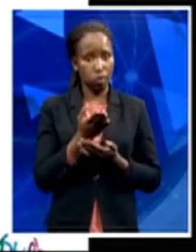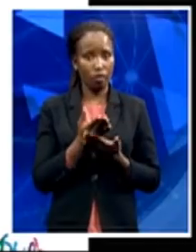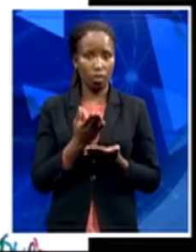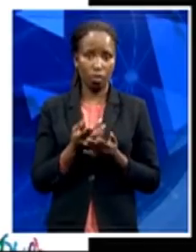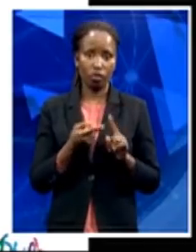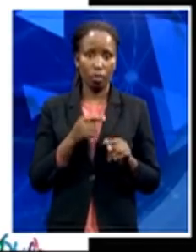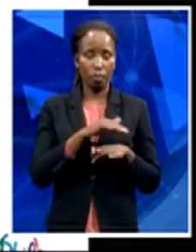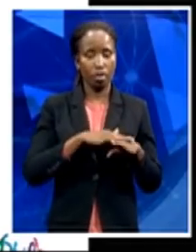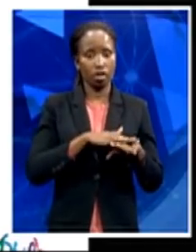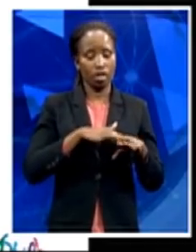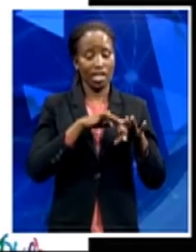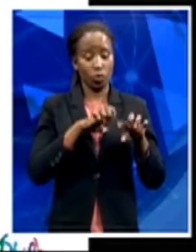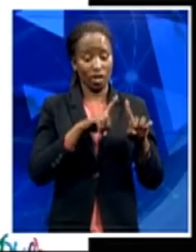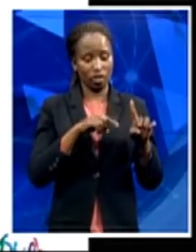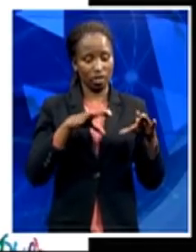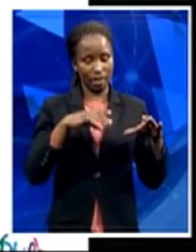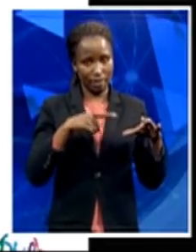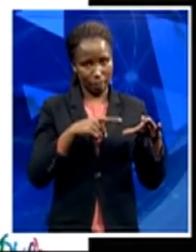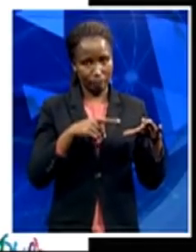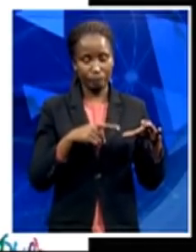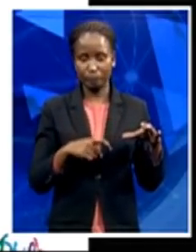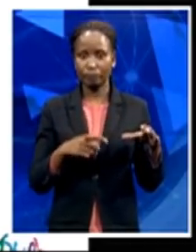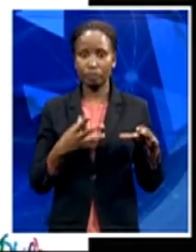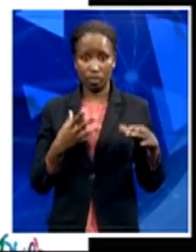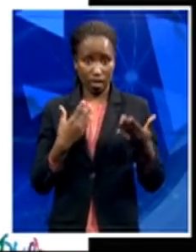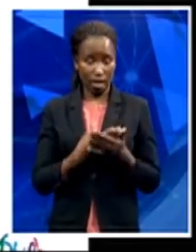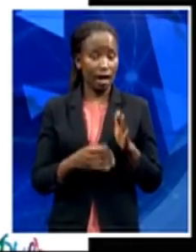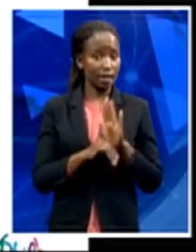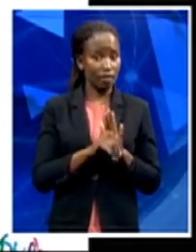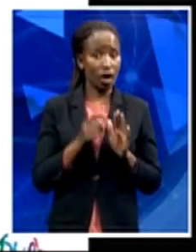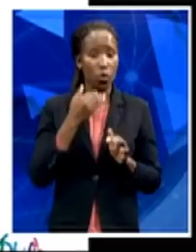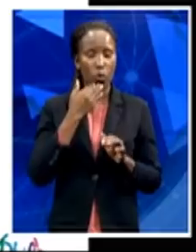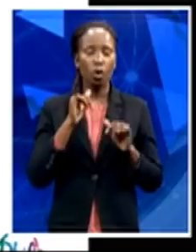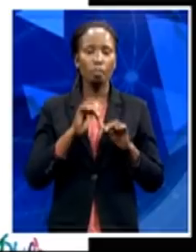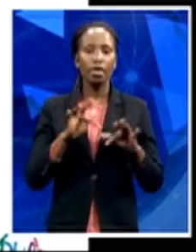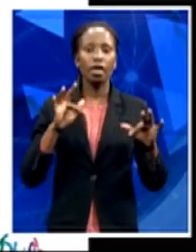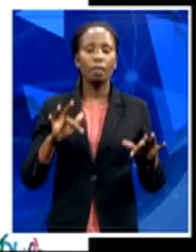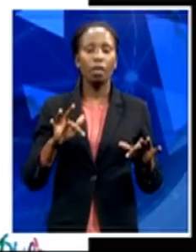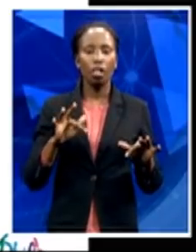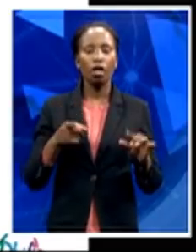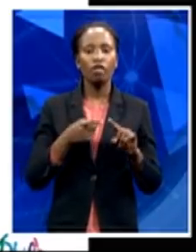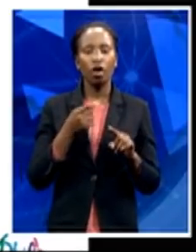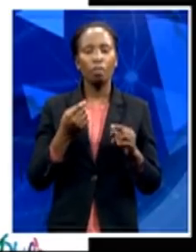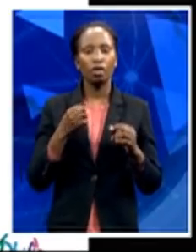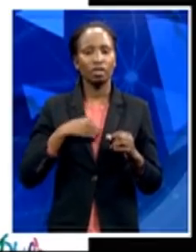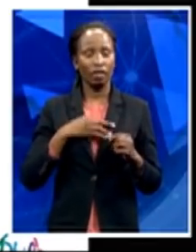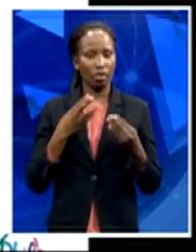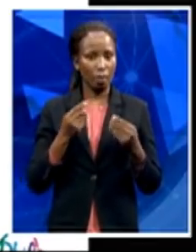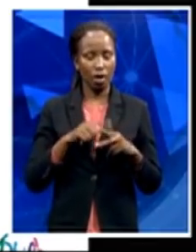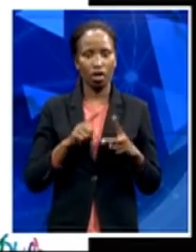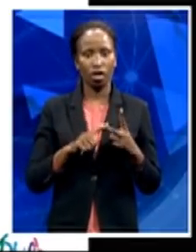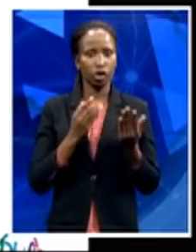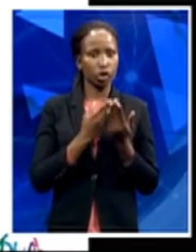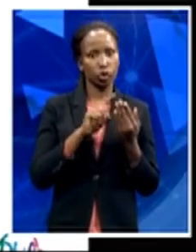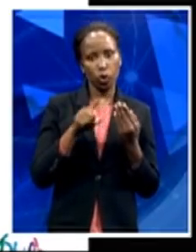Using to identify the workers, PESAL, school governing bodies, and the South African Council of Education